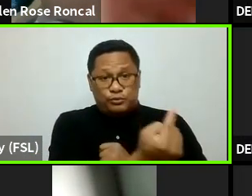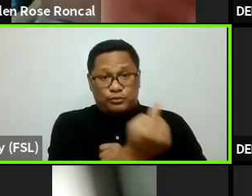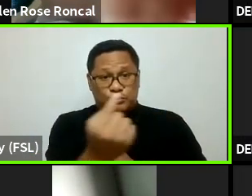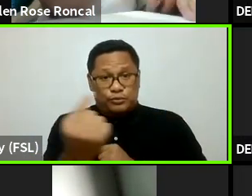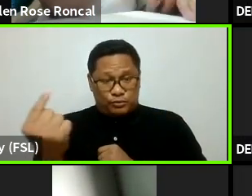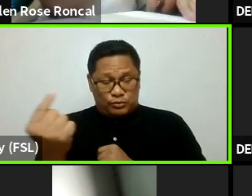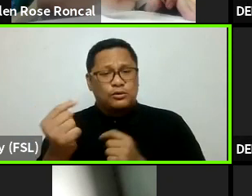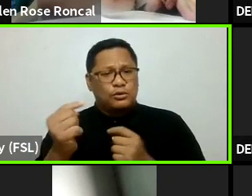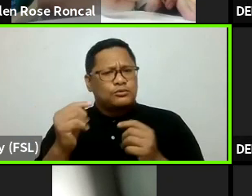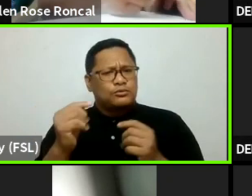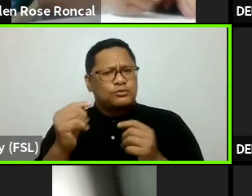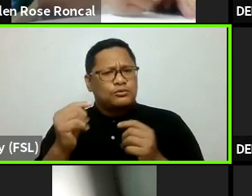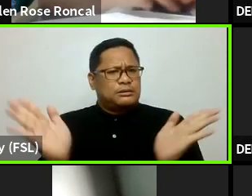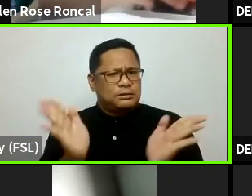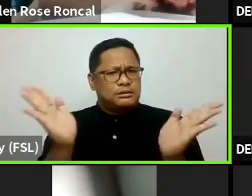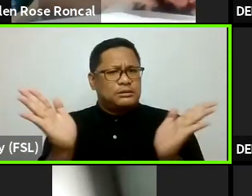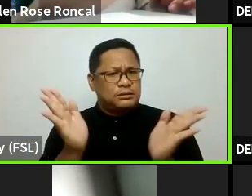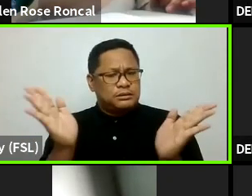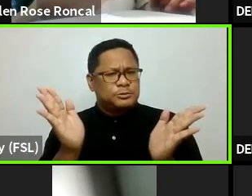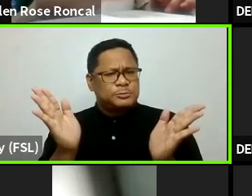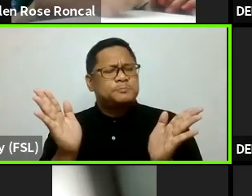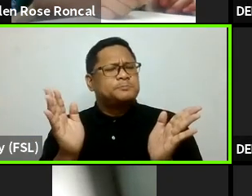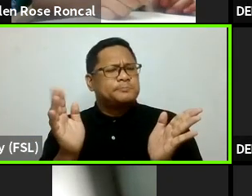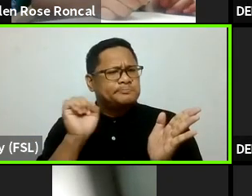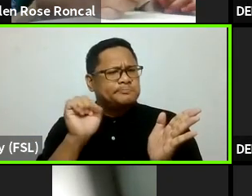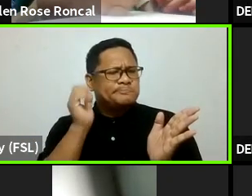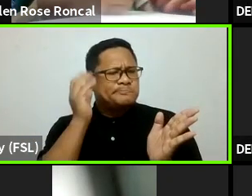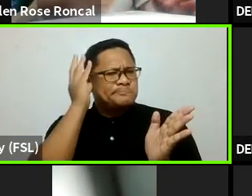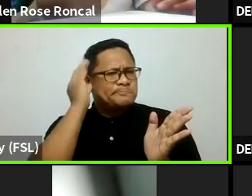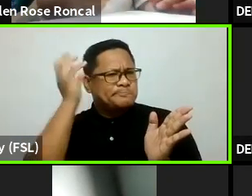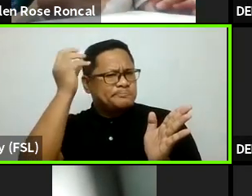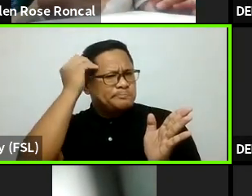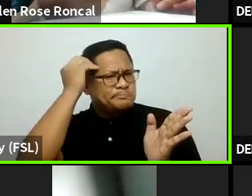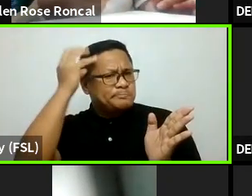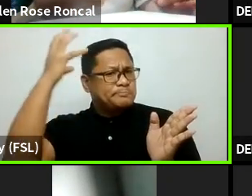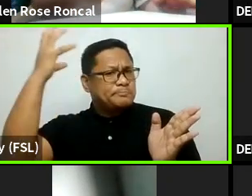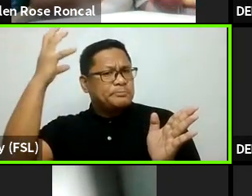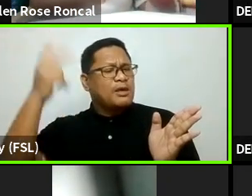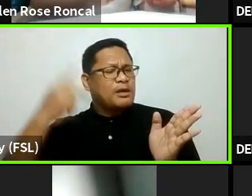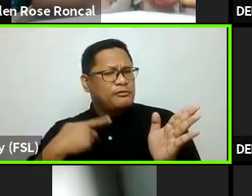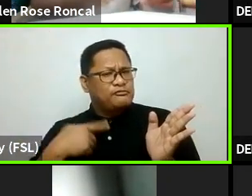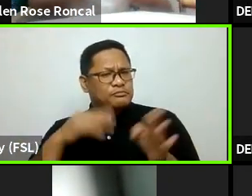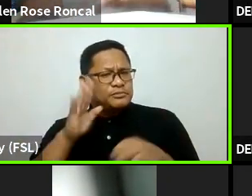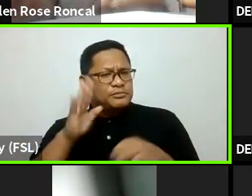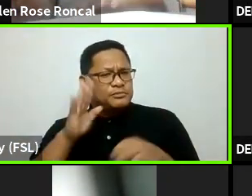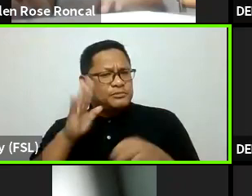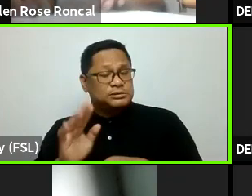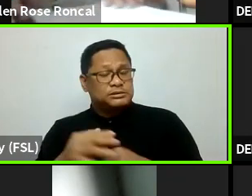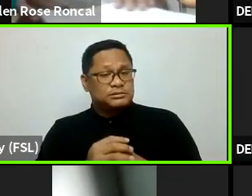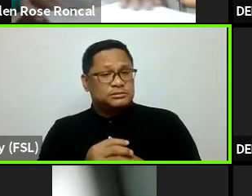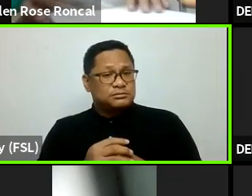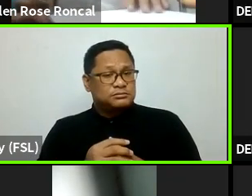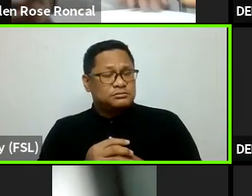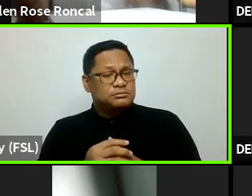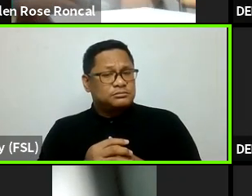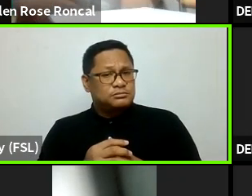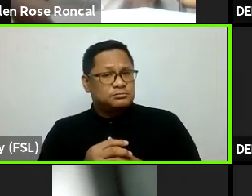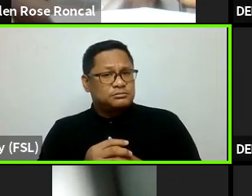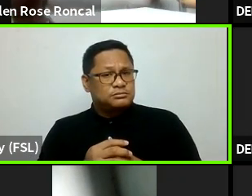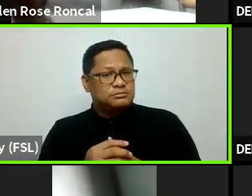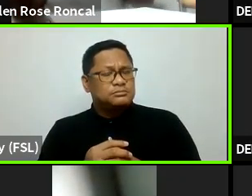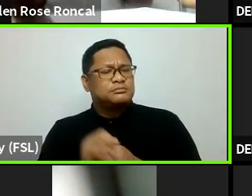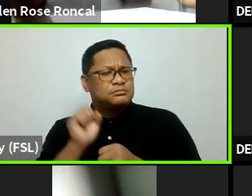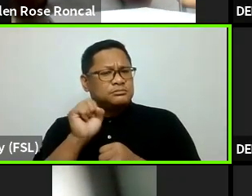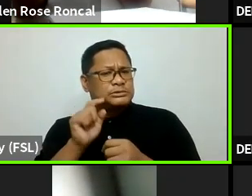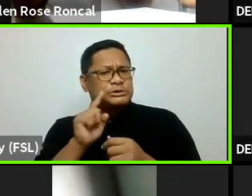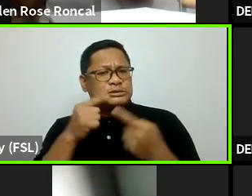encouraged to have a business, okay? To have a business. Wouldn't that be an